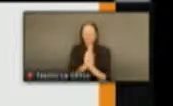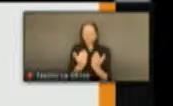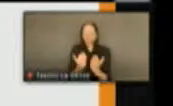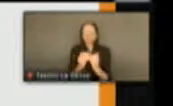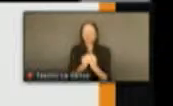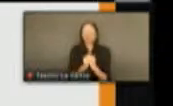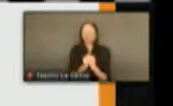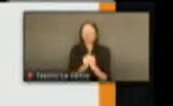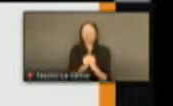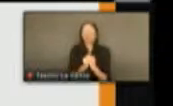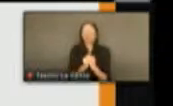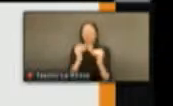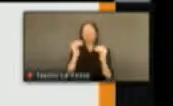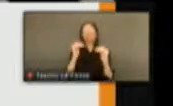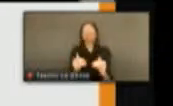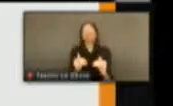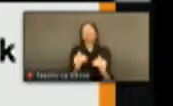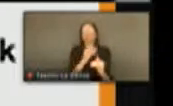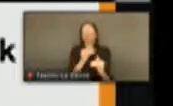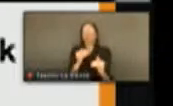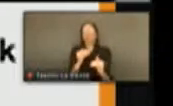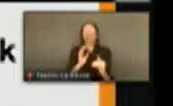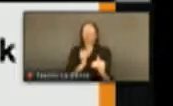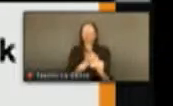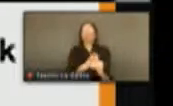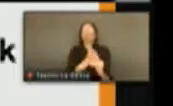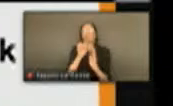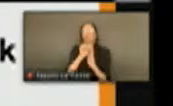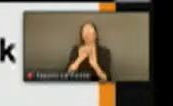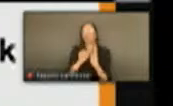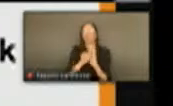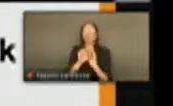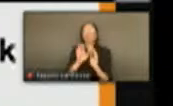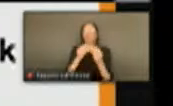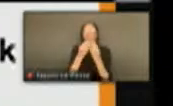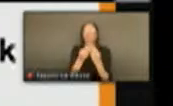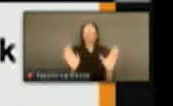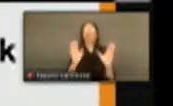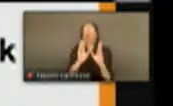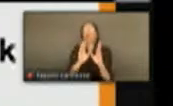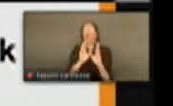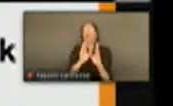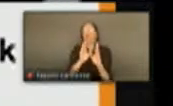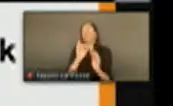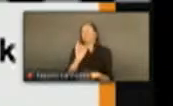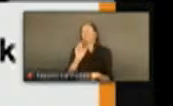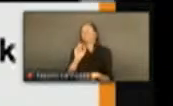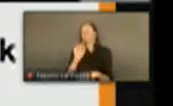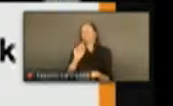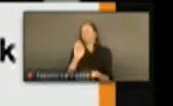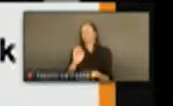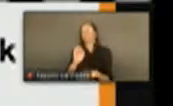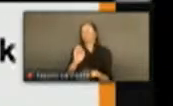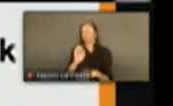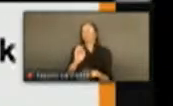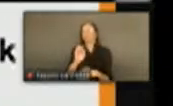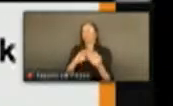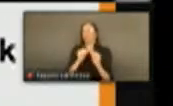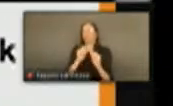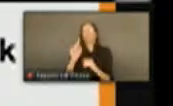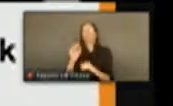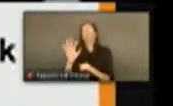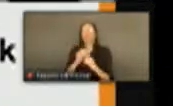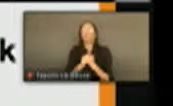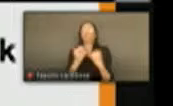initiative, Thrive 305. Now, before we dive into the county's budget, I think it is important to